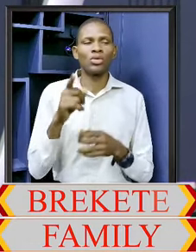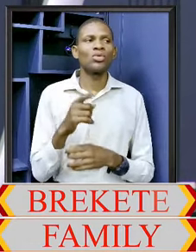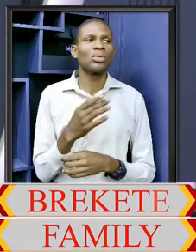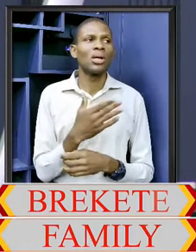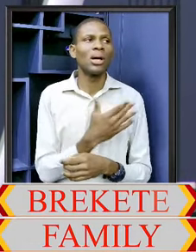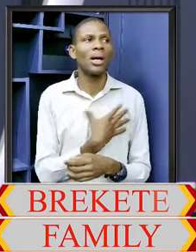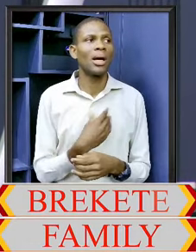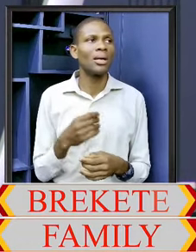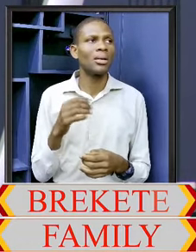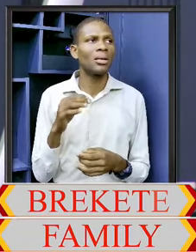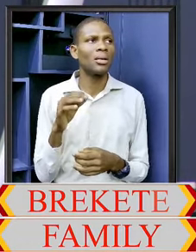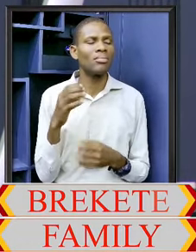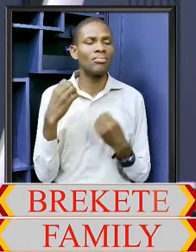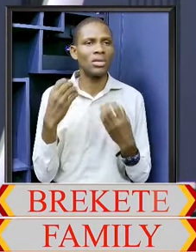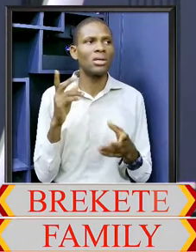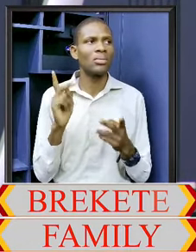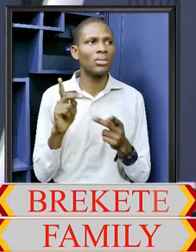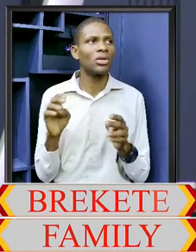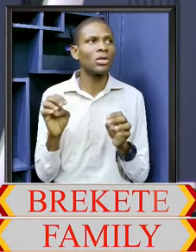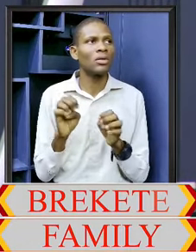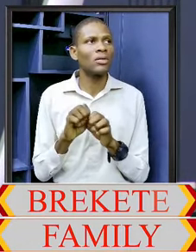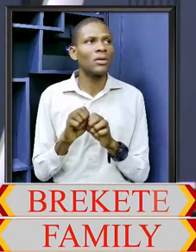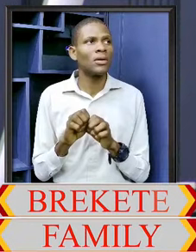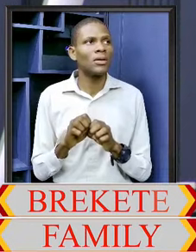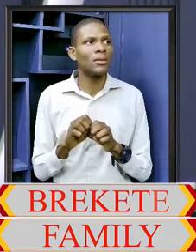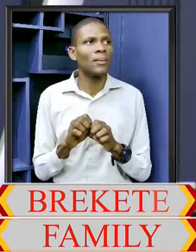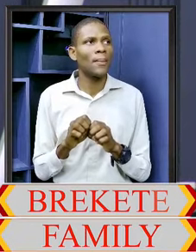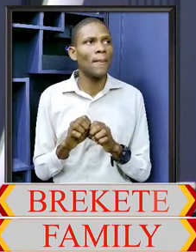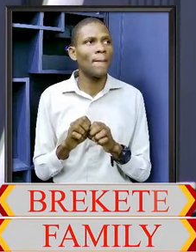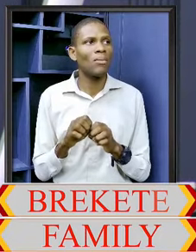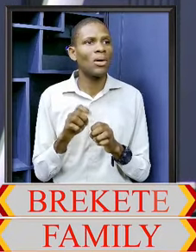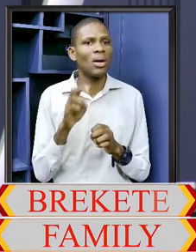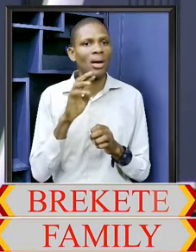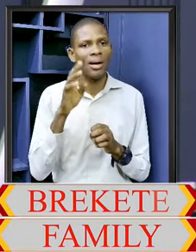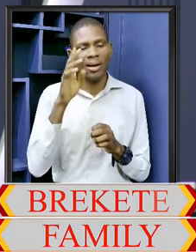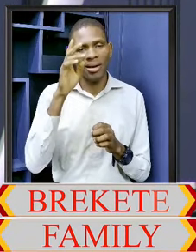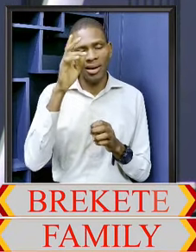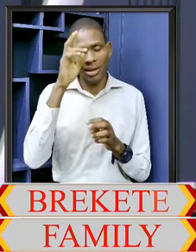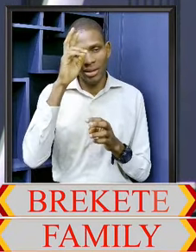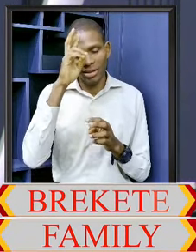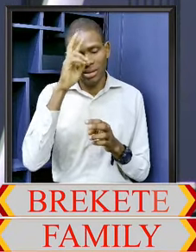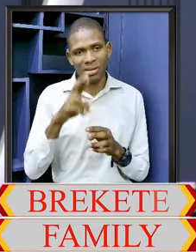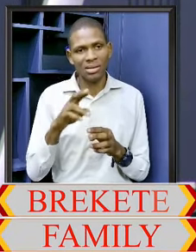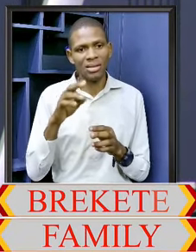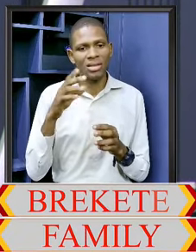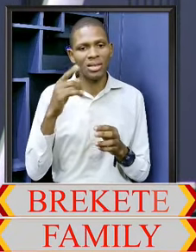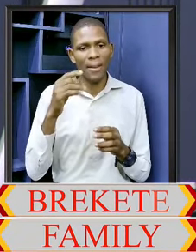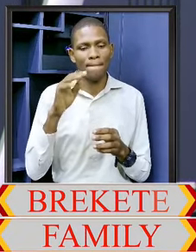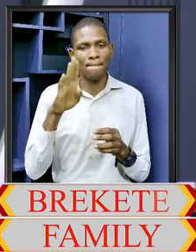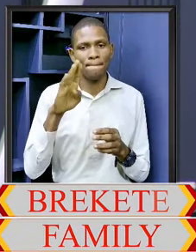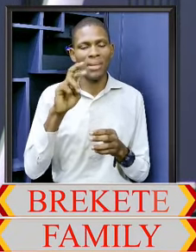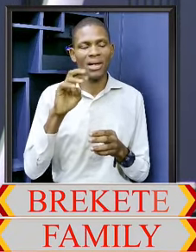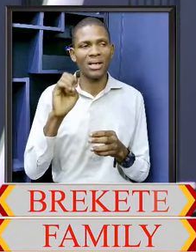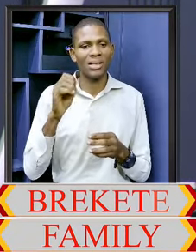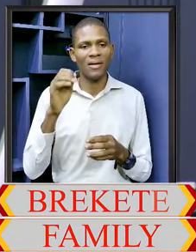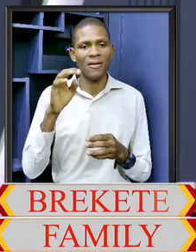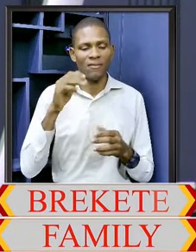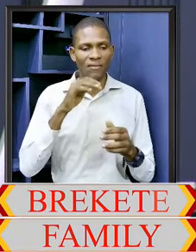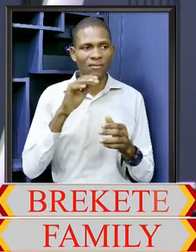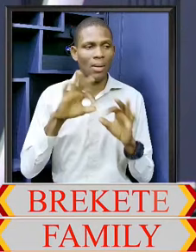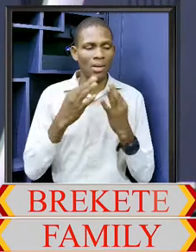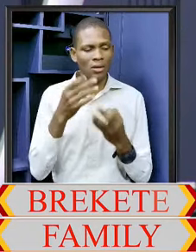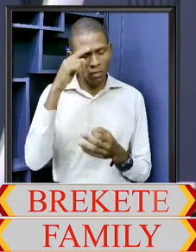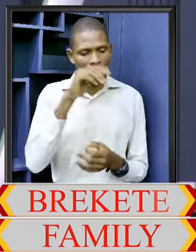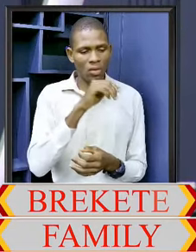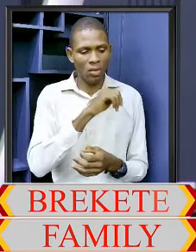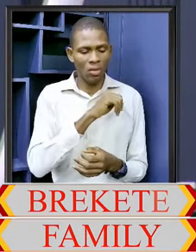and a whole lot of people, even Her Excellency, the Brekete family, ambassador for social